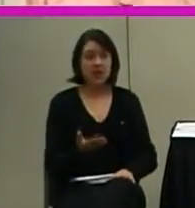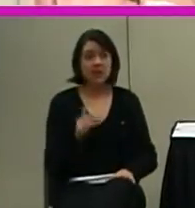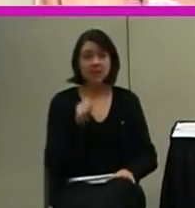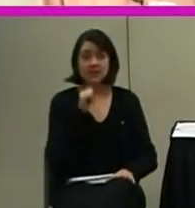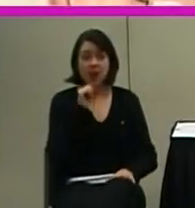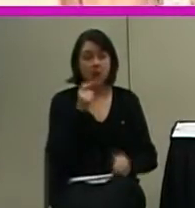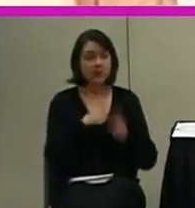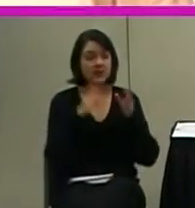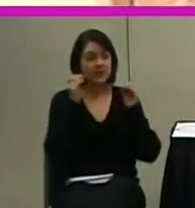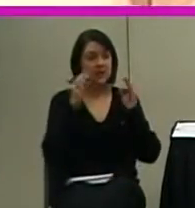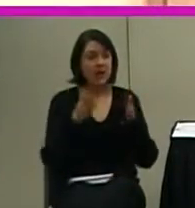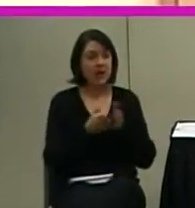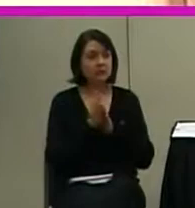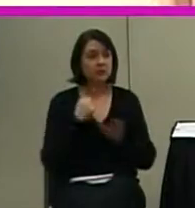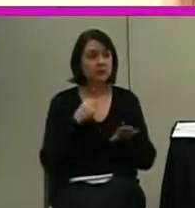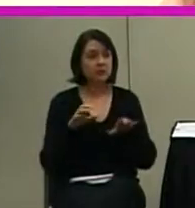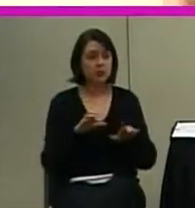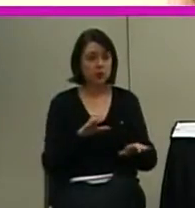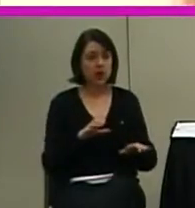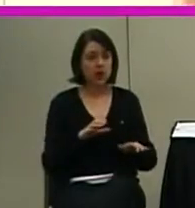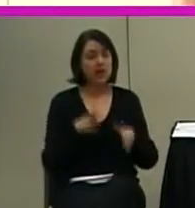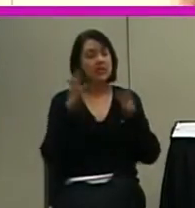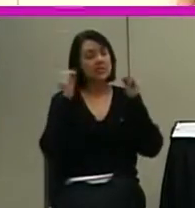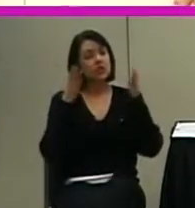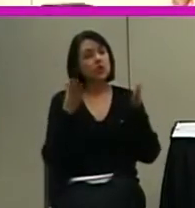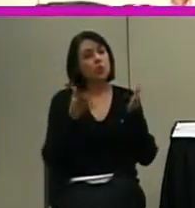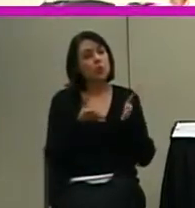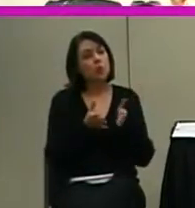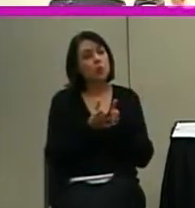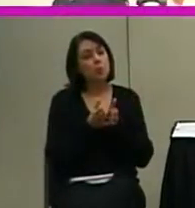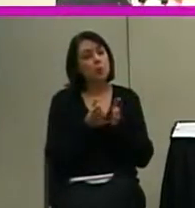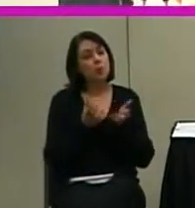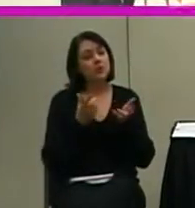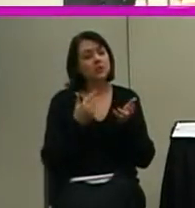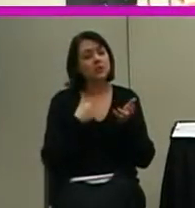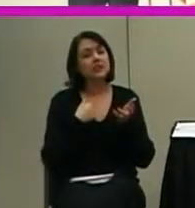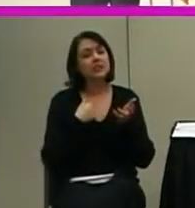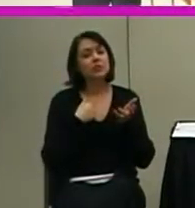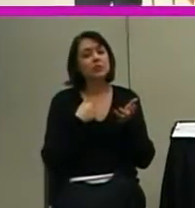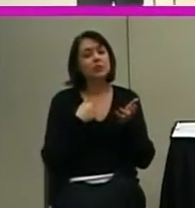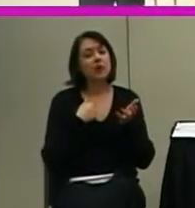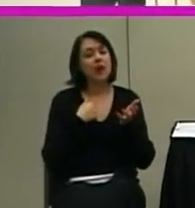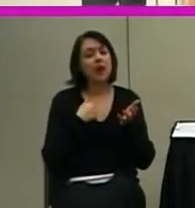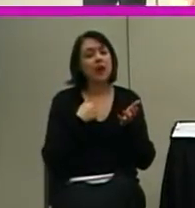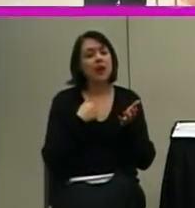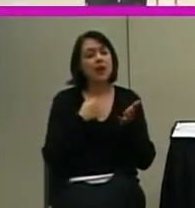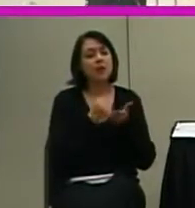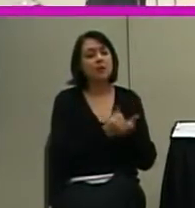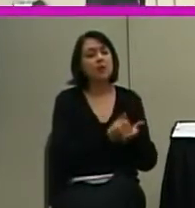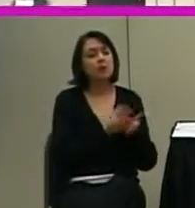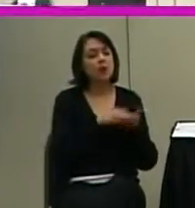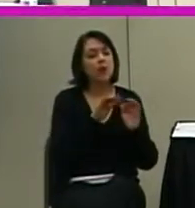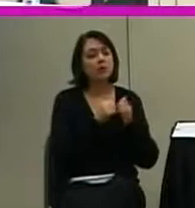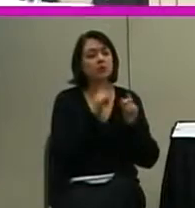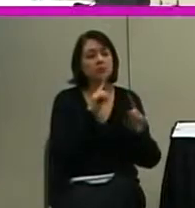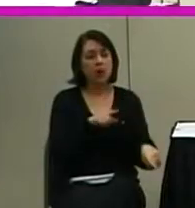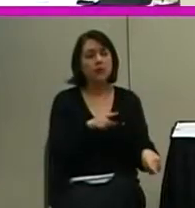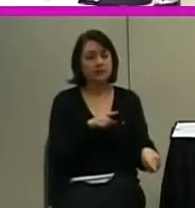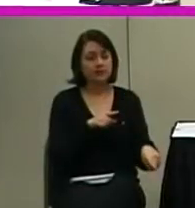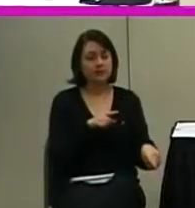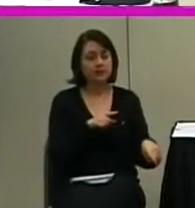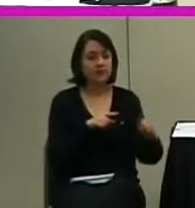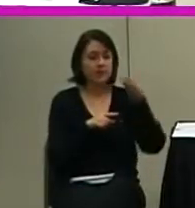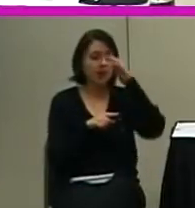do. They asked me to get them to be able to respond when somebody said something to them that they didn't like. I think there is another